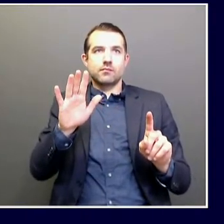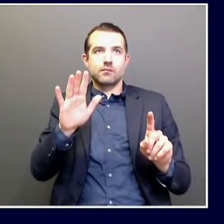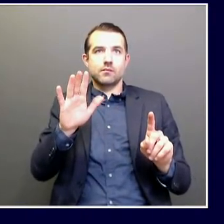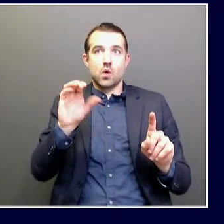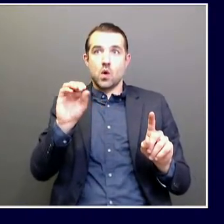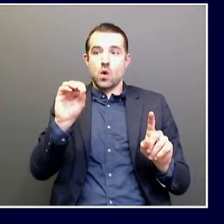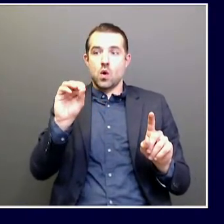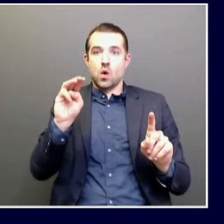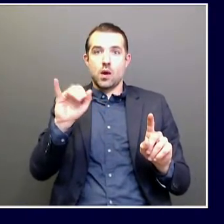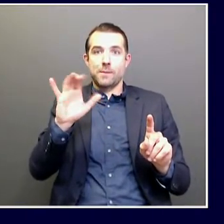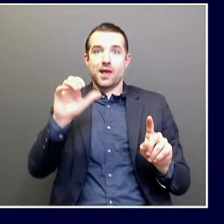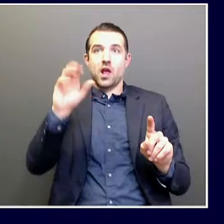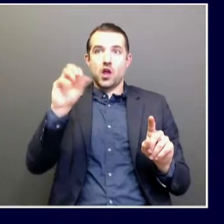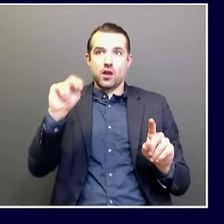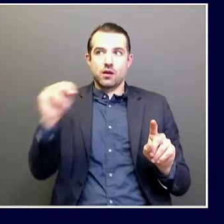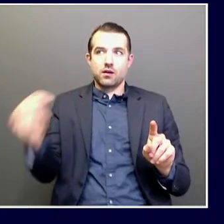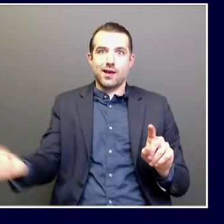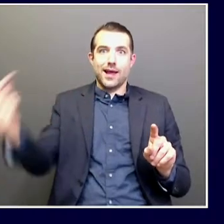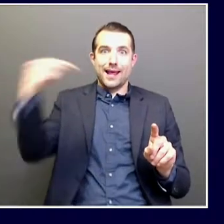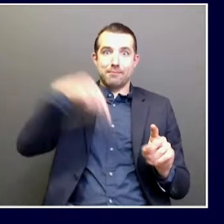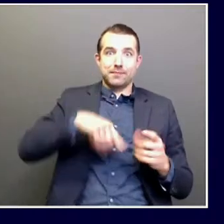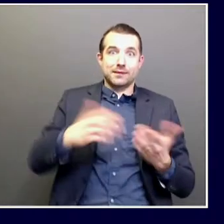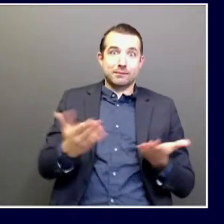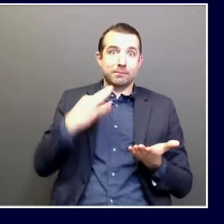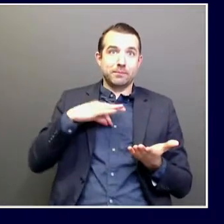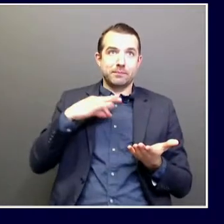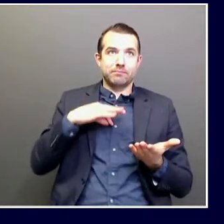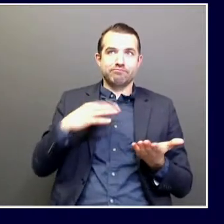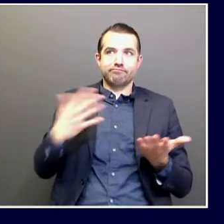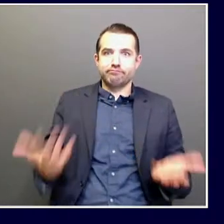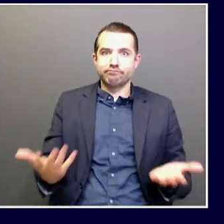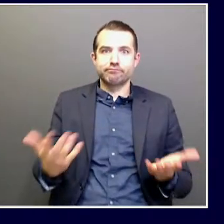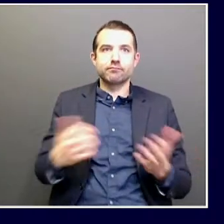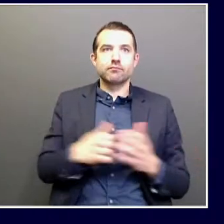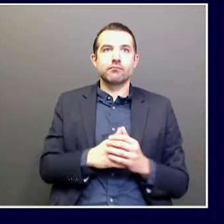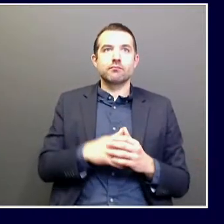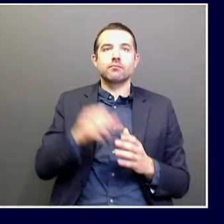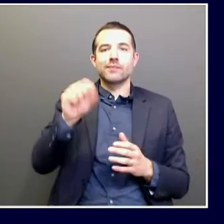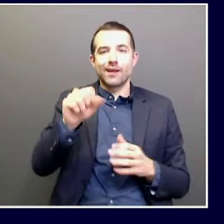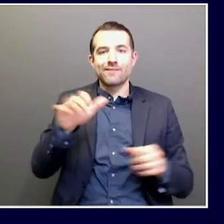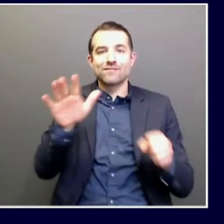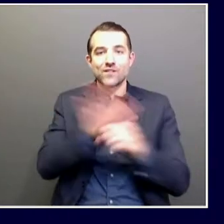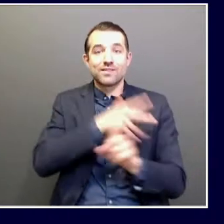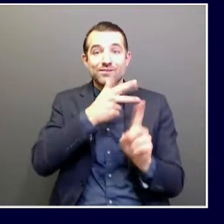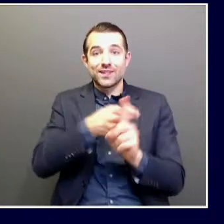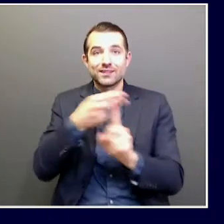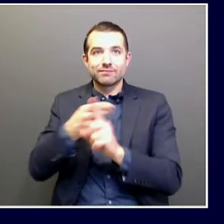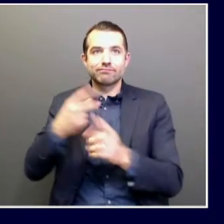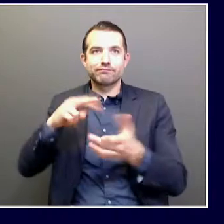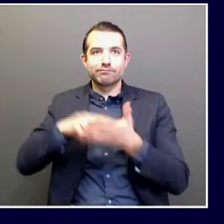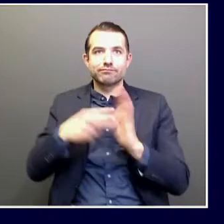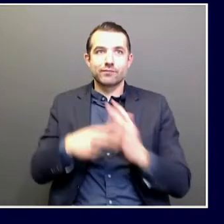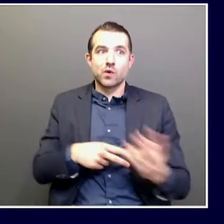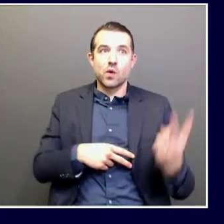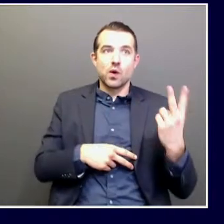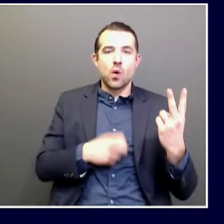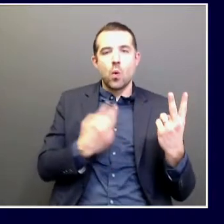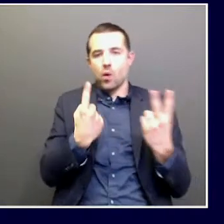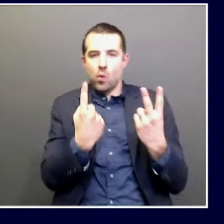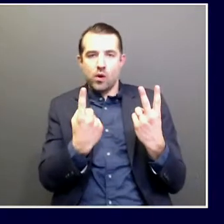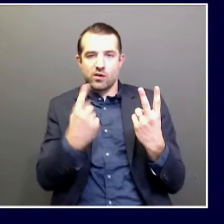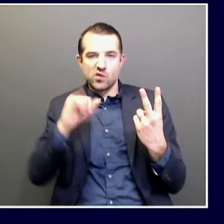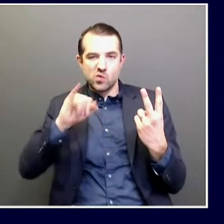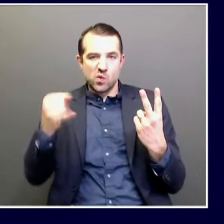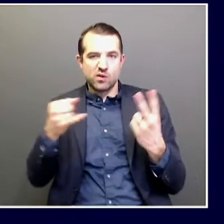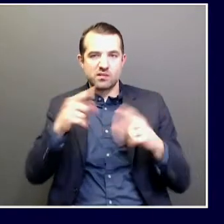will change that definition of fully vaccinated, although there are ripple effects from that. But right now, the definition